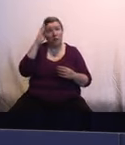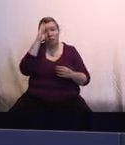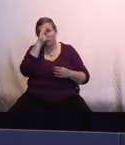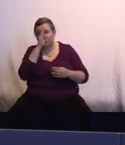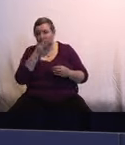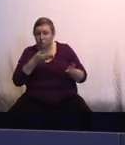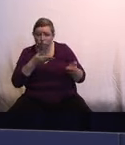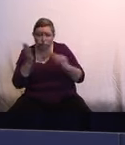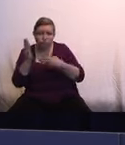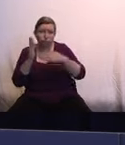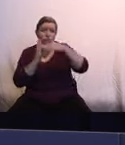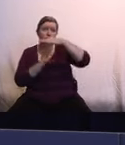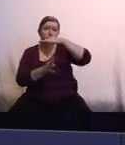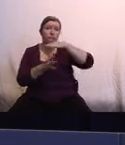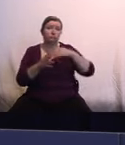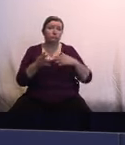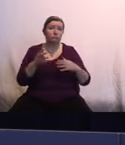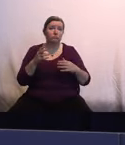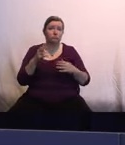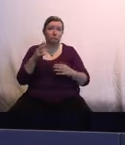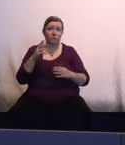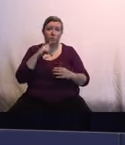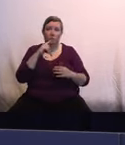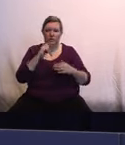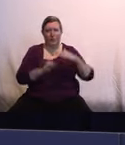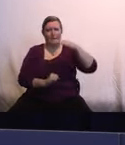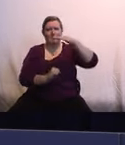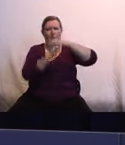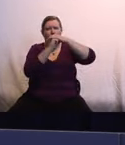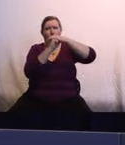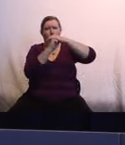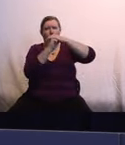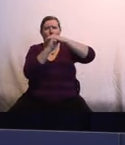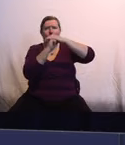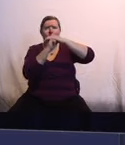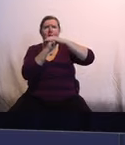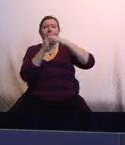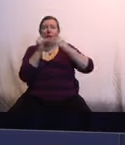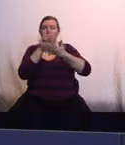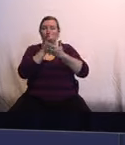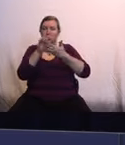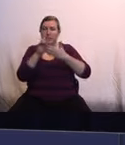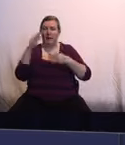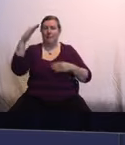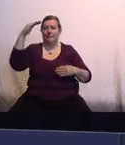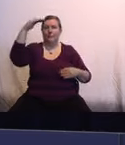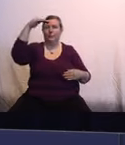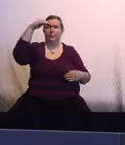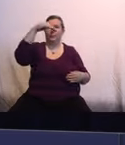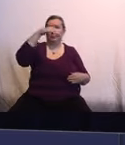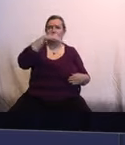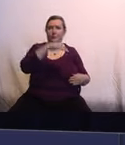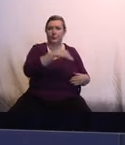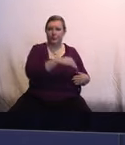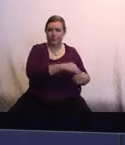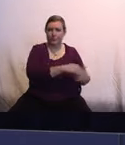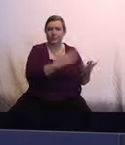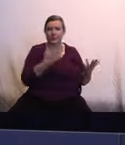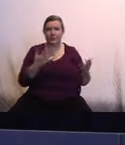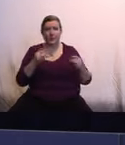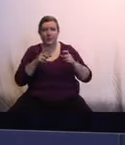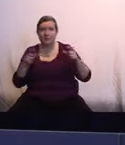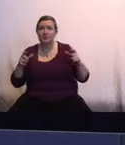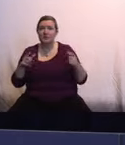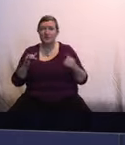likely peaked 2 weeks ago and continue to decline. But the number of critically ill patients in our